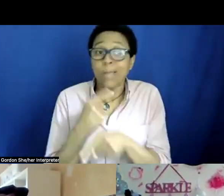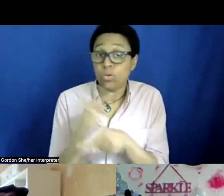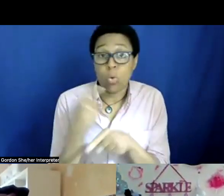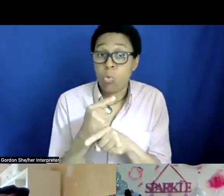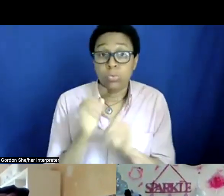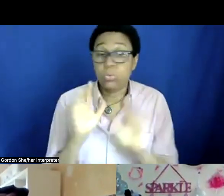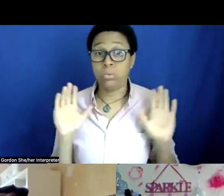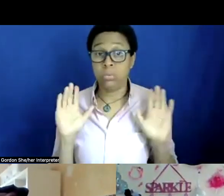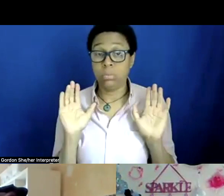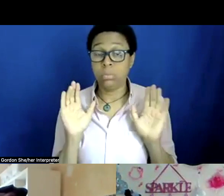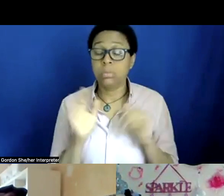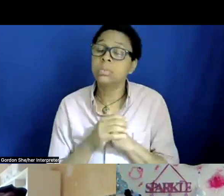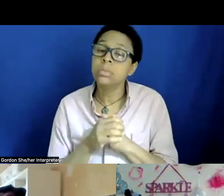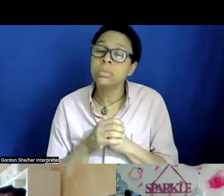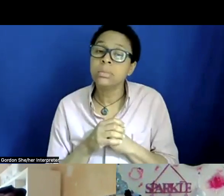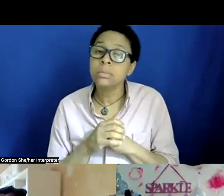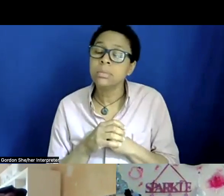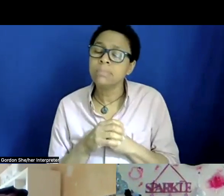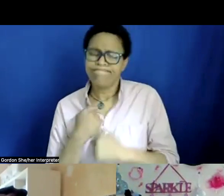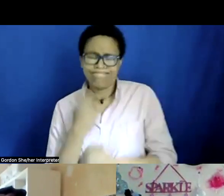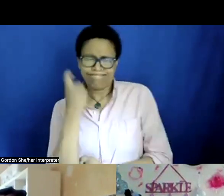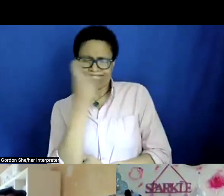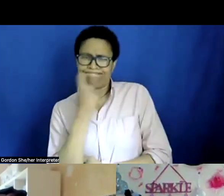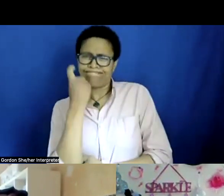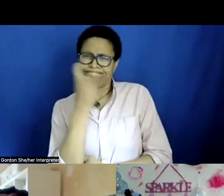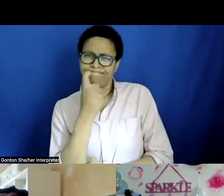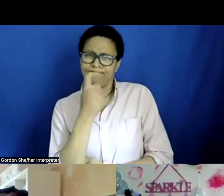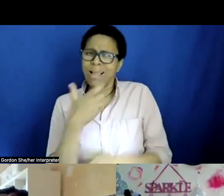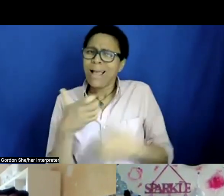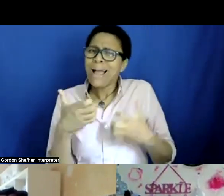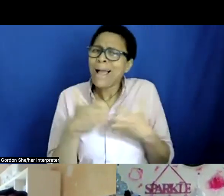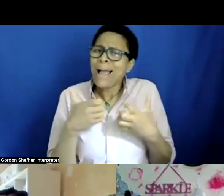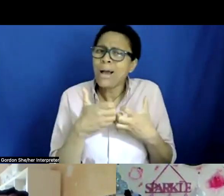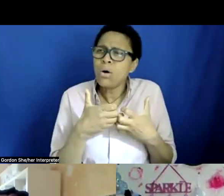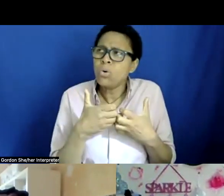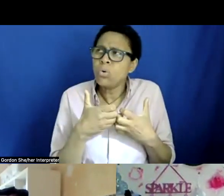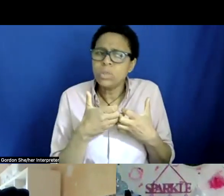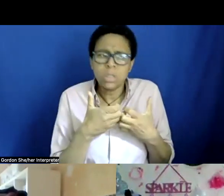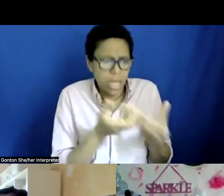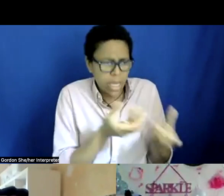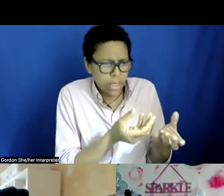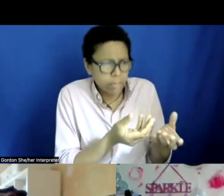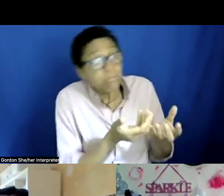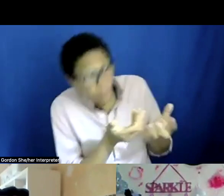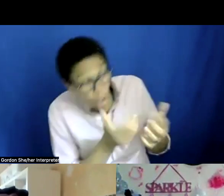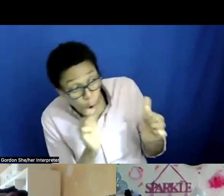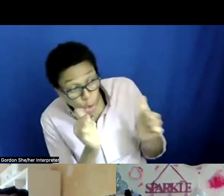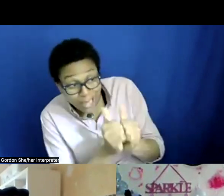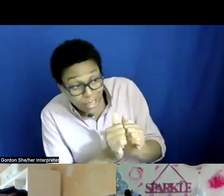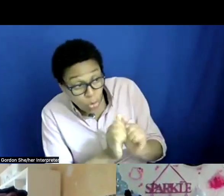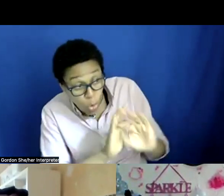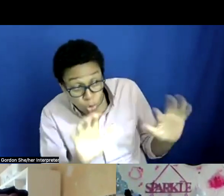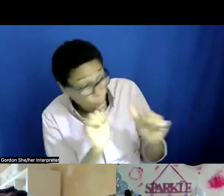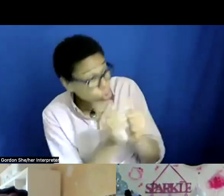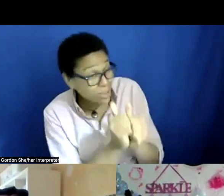home, I wonder how they had any consent with anything. They are not getting any